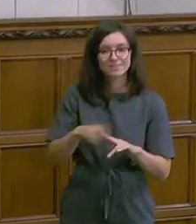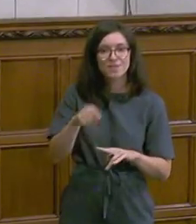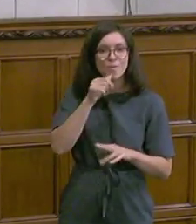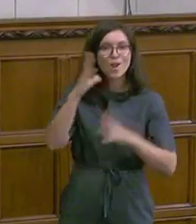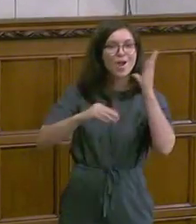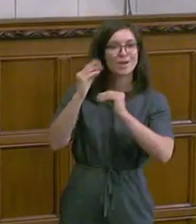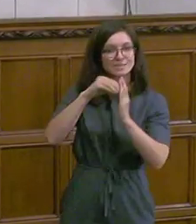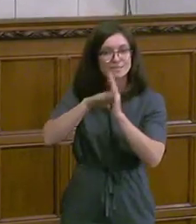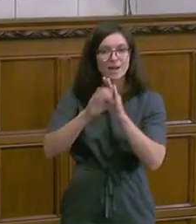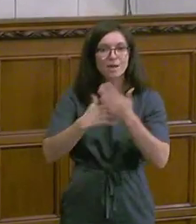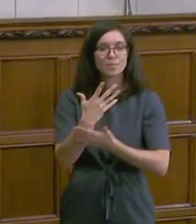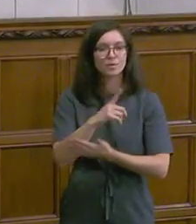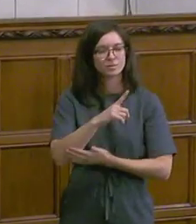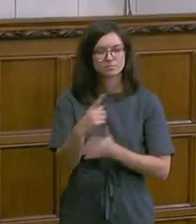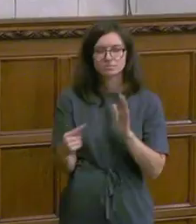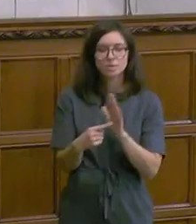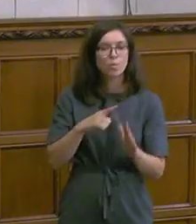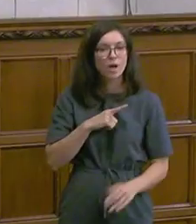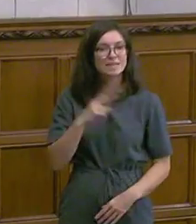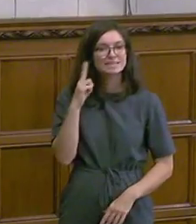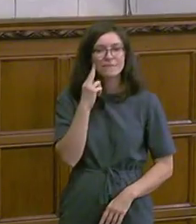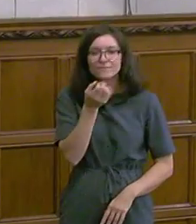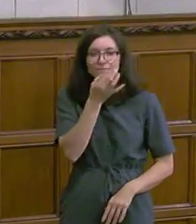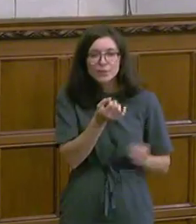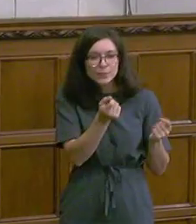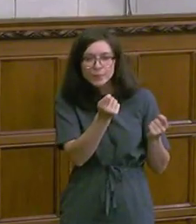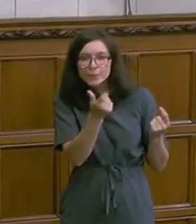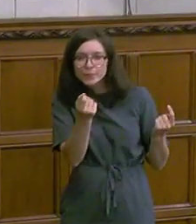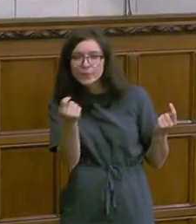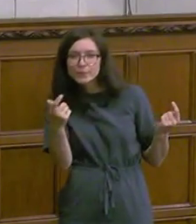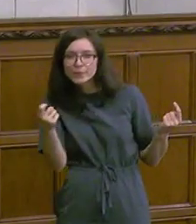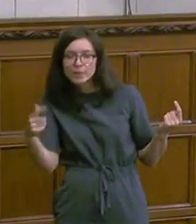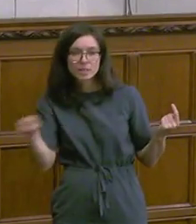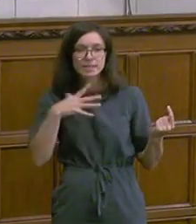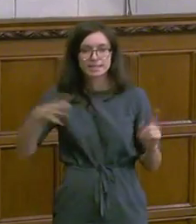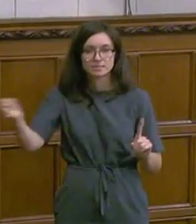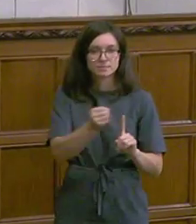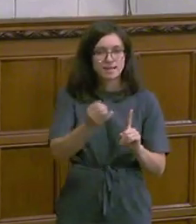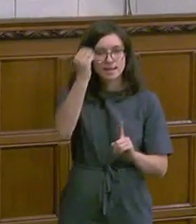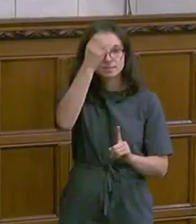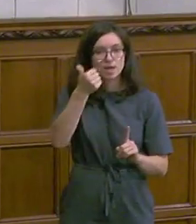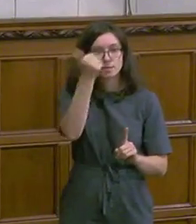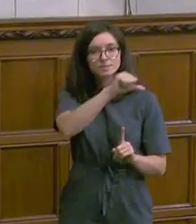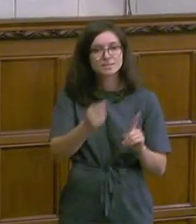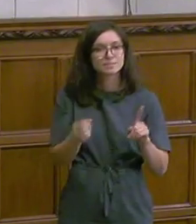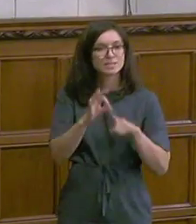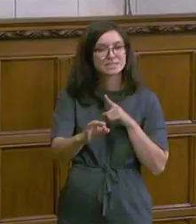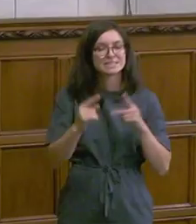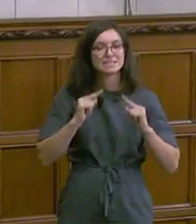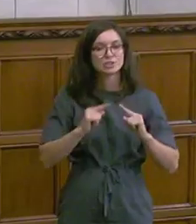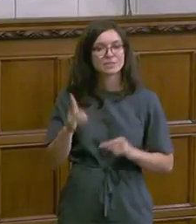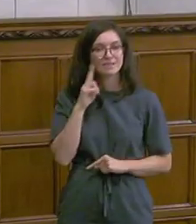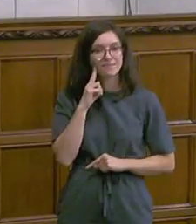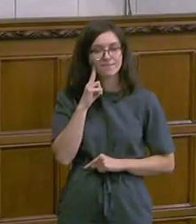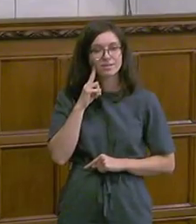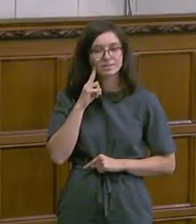because deafness is a low incidence need, is best provided by teams of experts, especially teachers of the deaf, centrally organised within